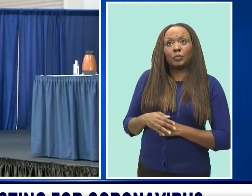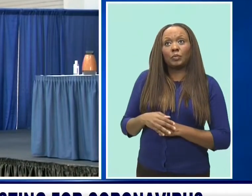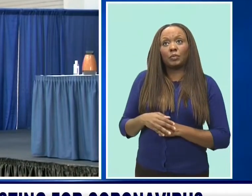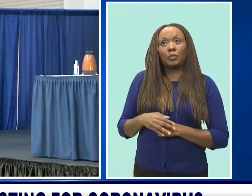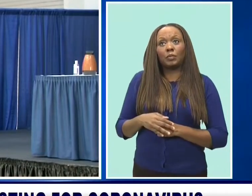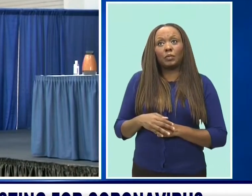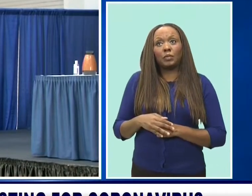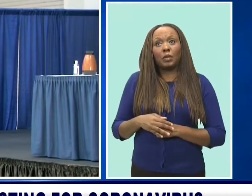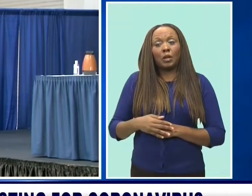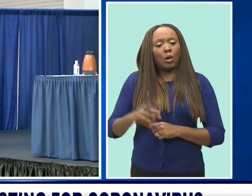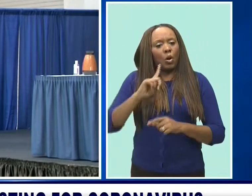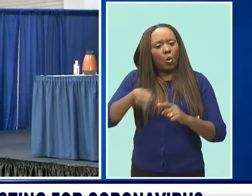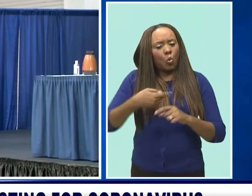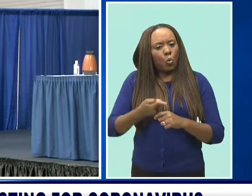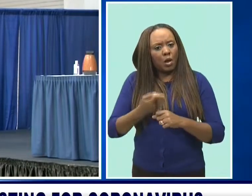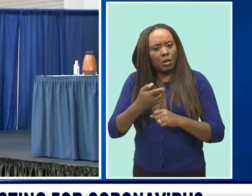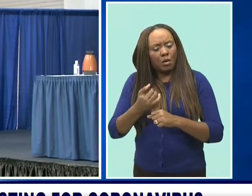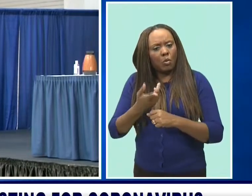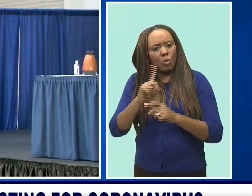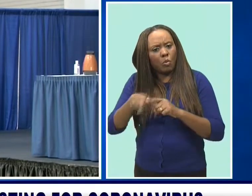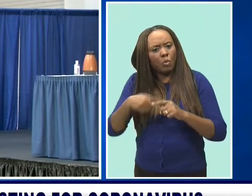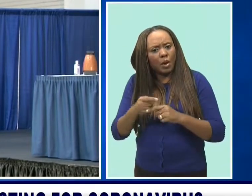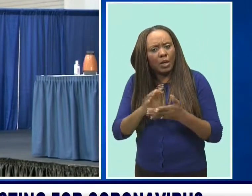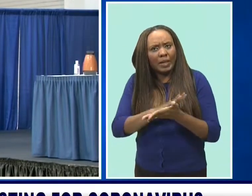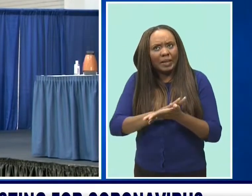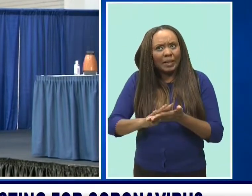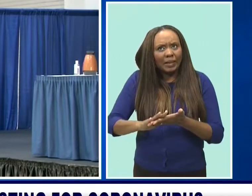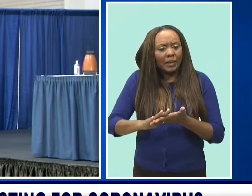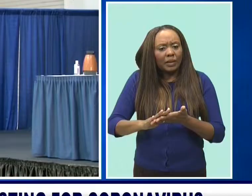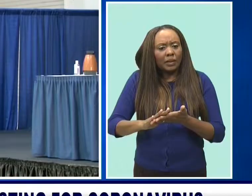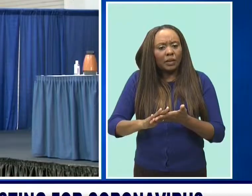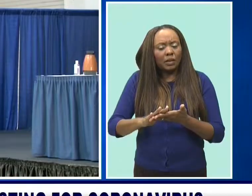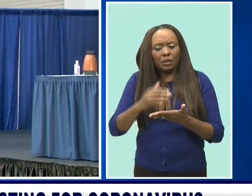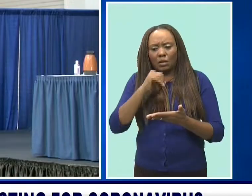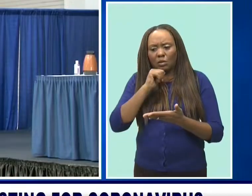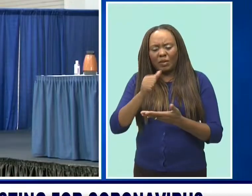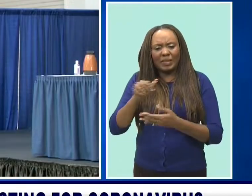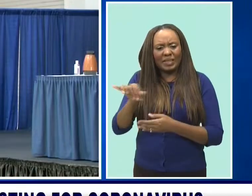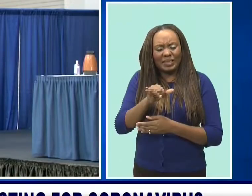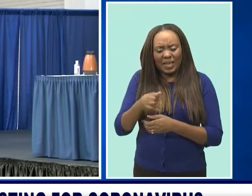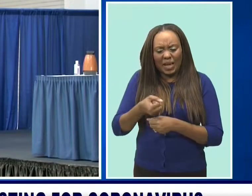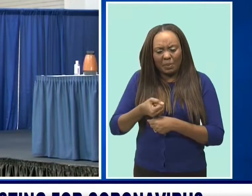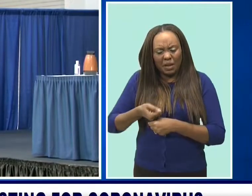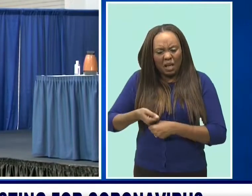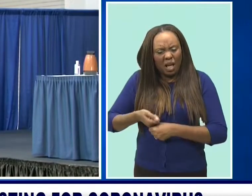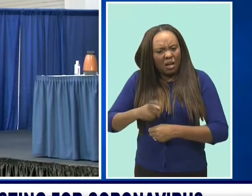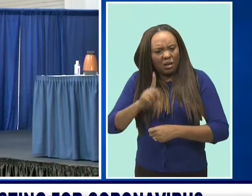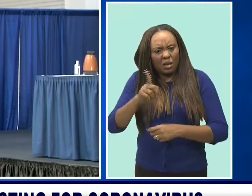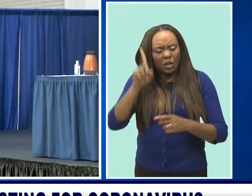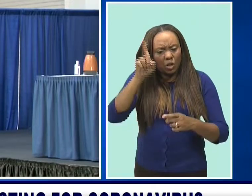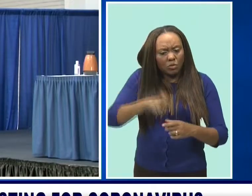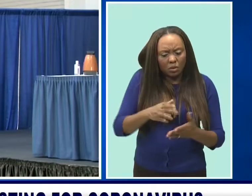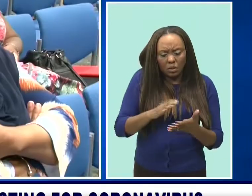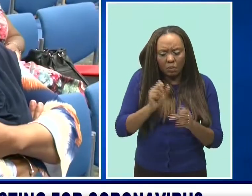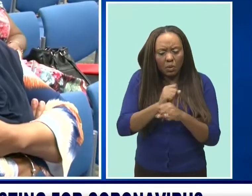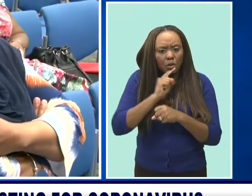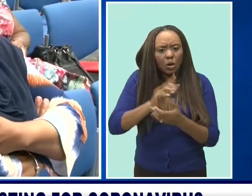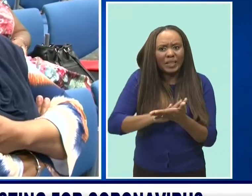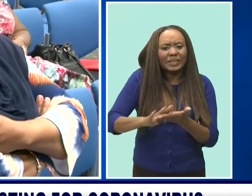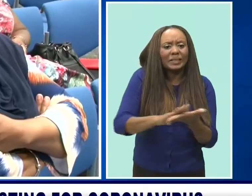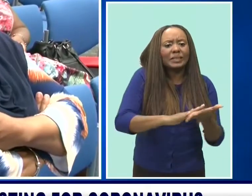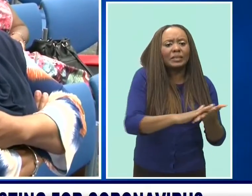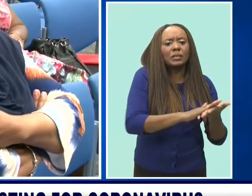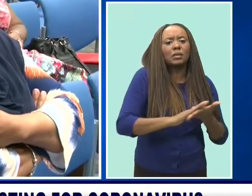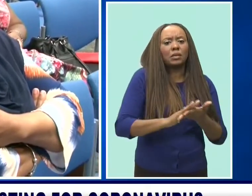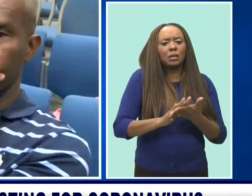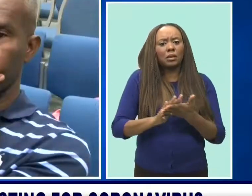not up in the air, because what are you doing? The same thing you don't want to do, which is you're generating a spray that goes into the air. And the